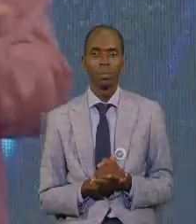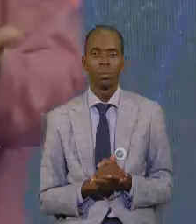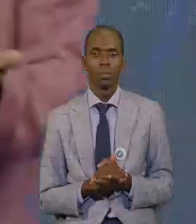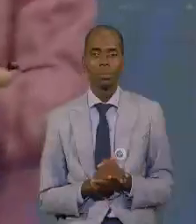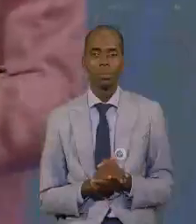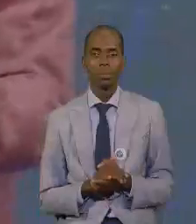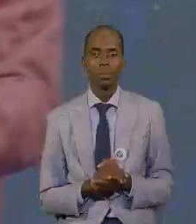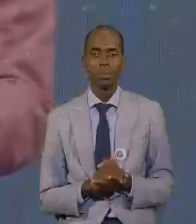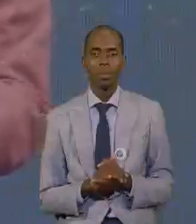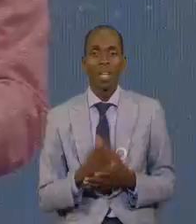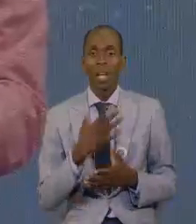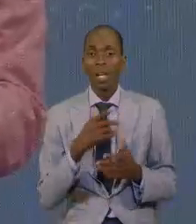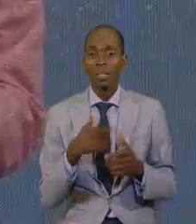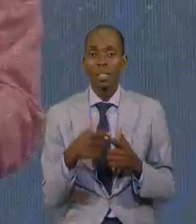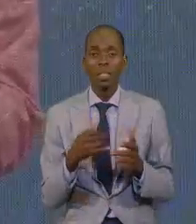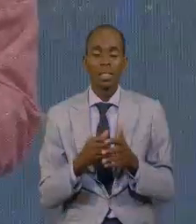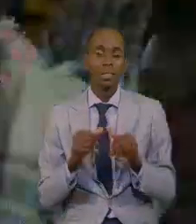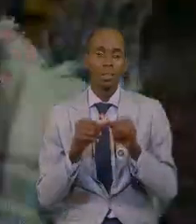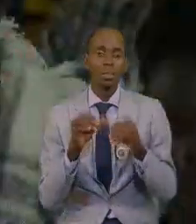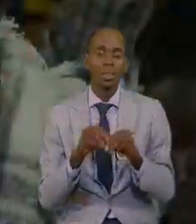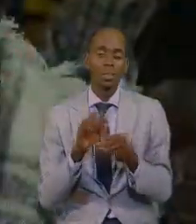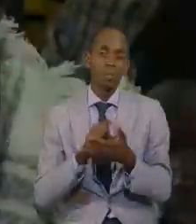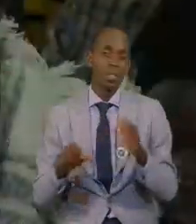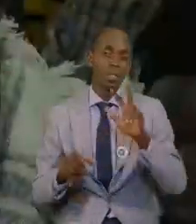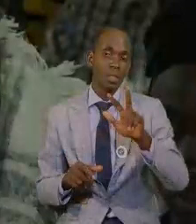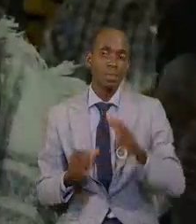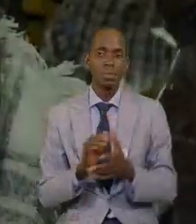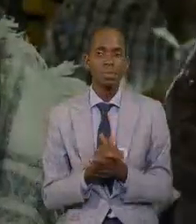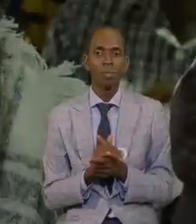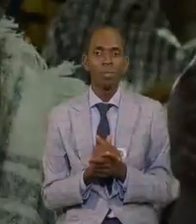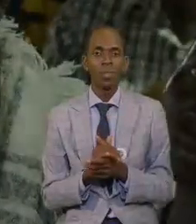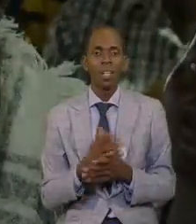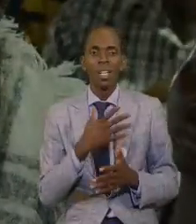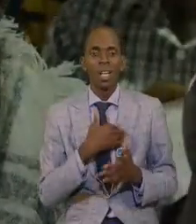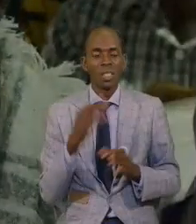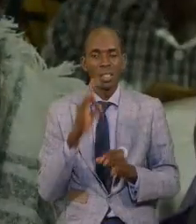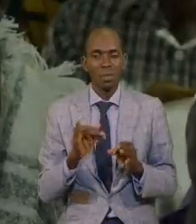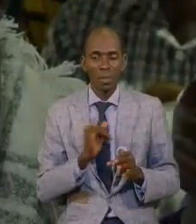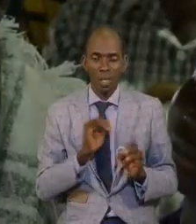And then he tells us in verse 3, and if I go and prepare a place for you,